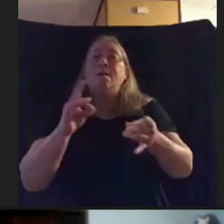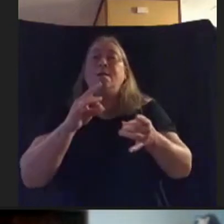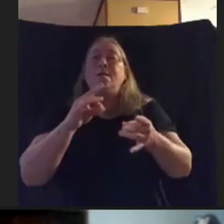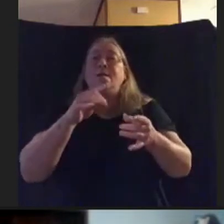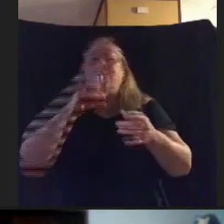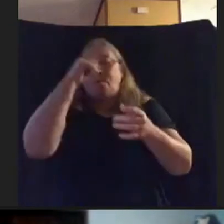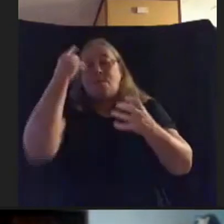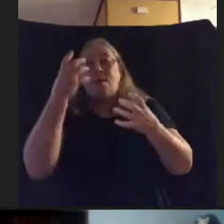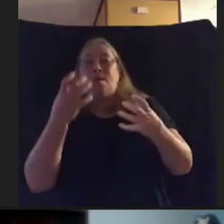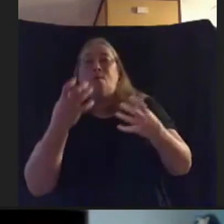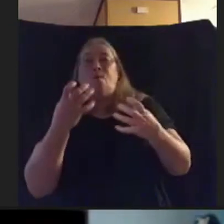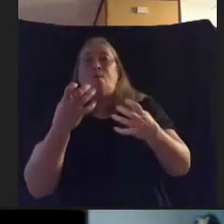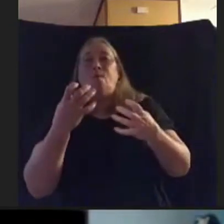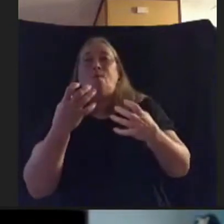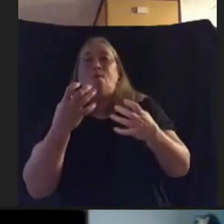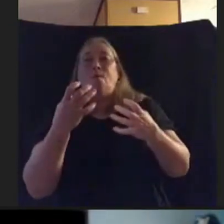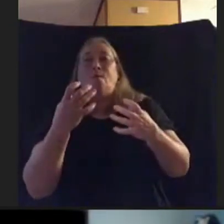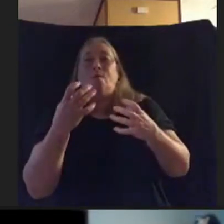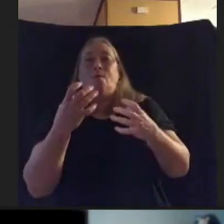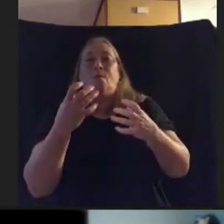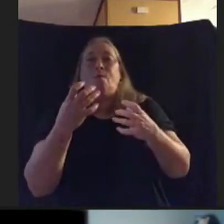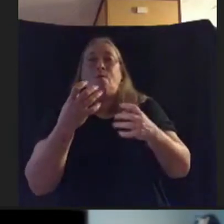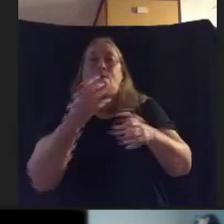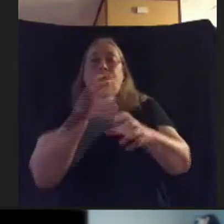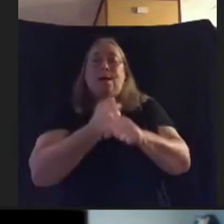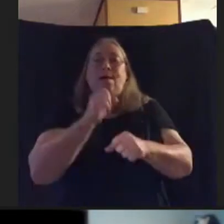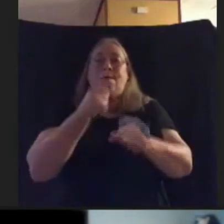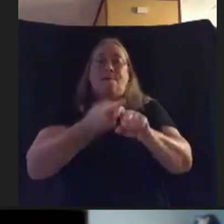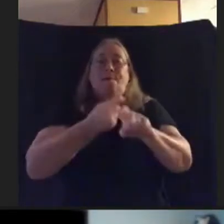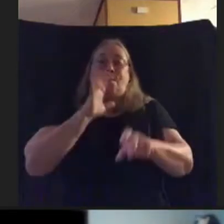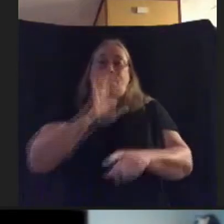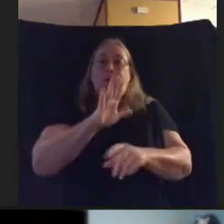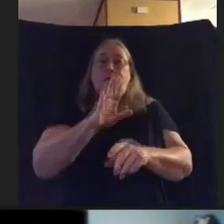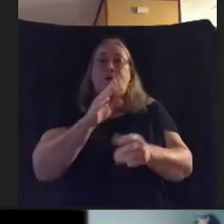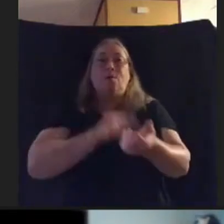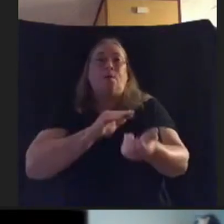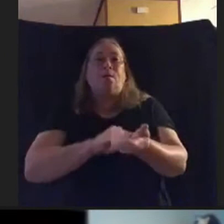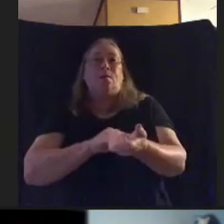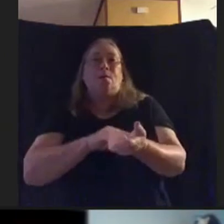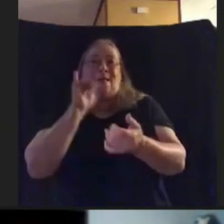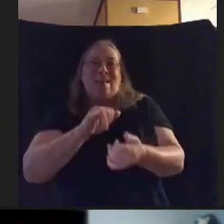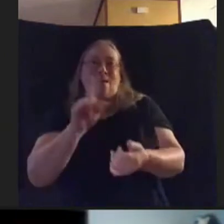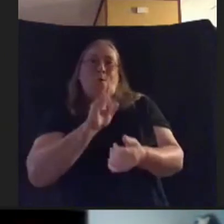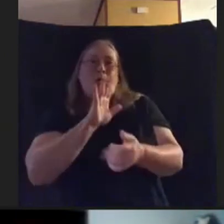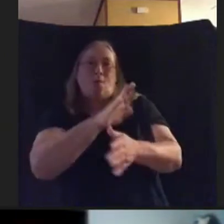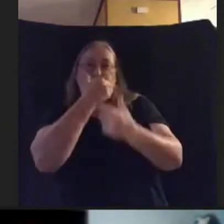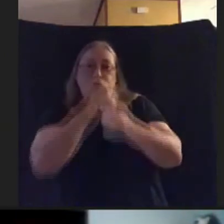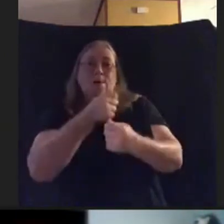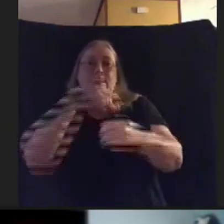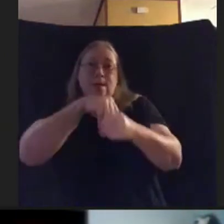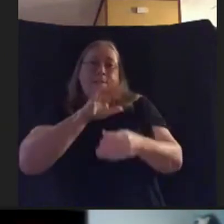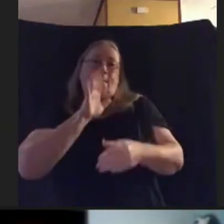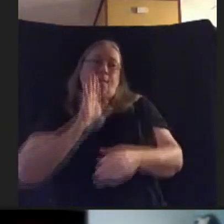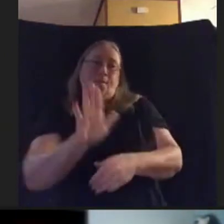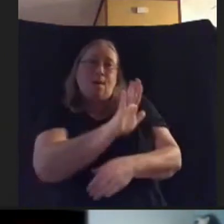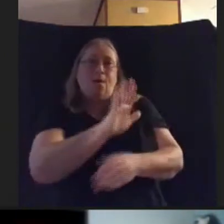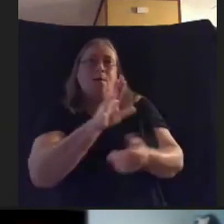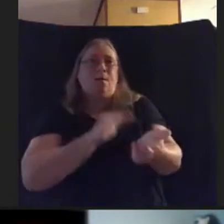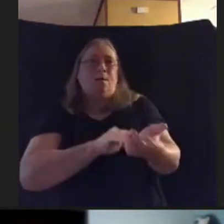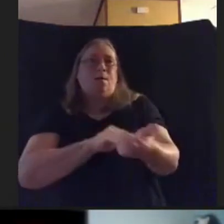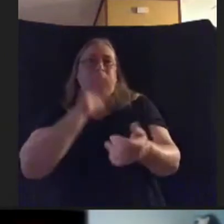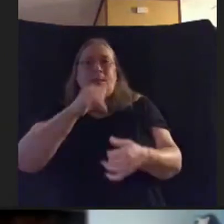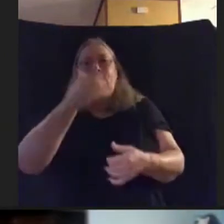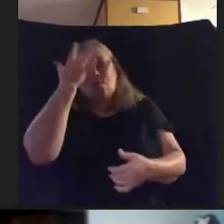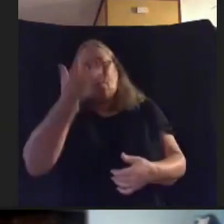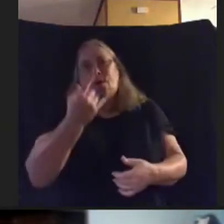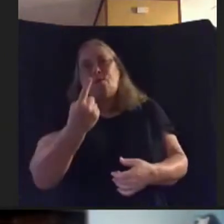their doctor, or they want to get it from their local clinic, because that's where the trust is. And so that's one of the reasons why the community